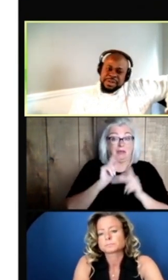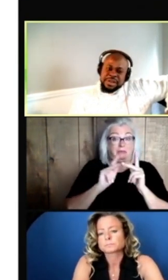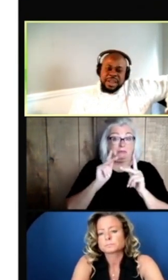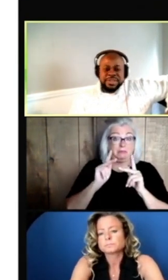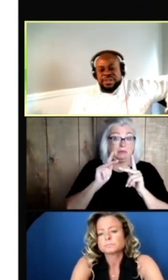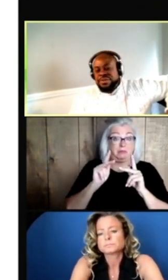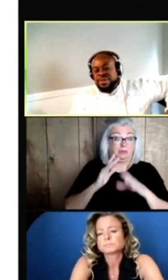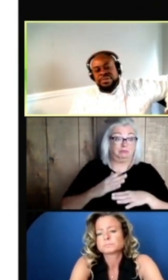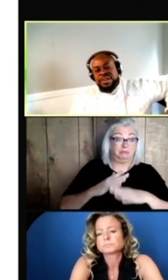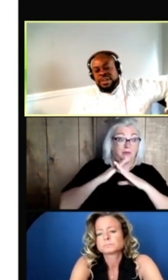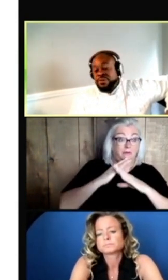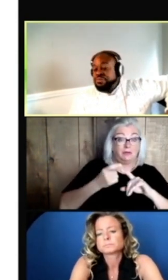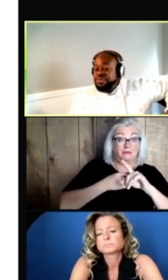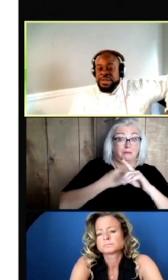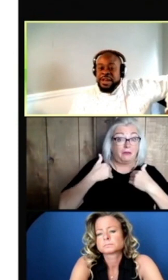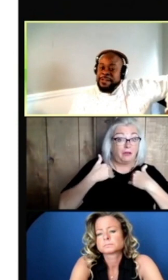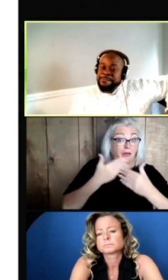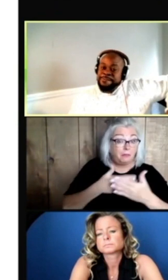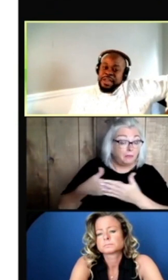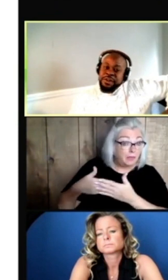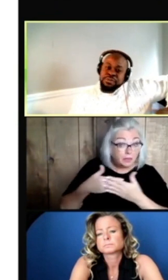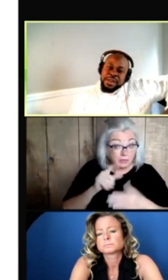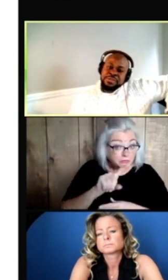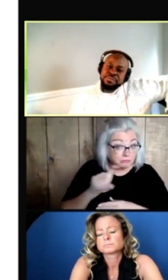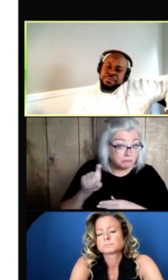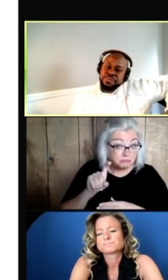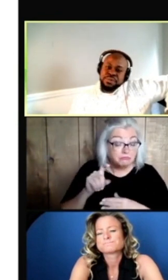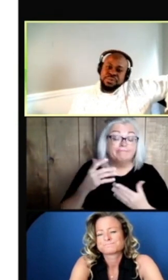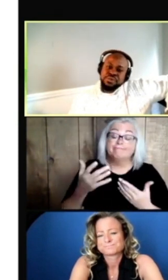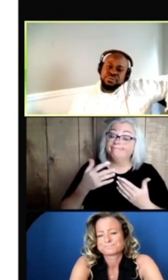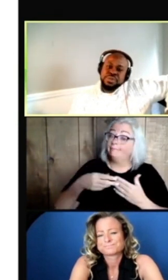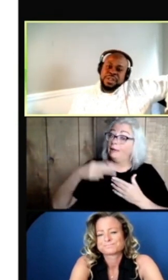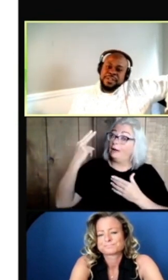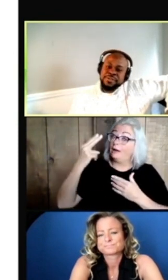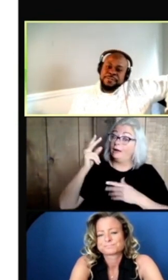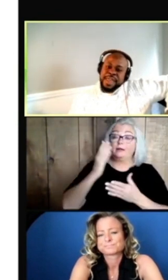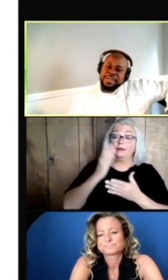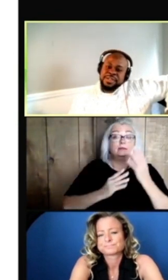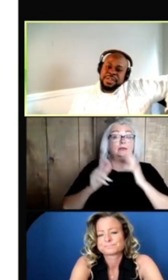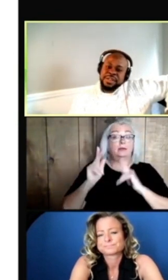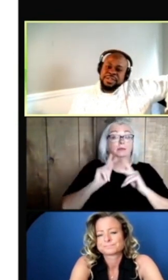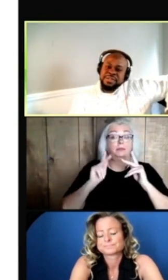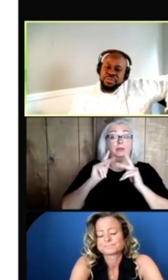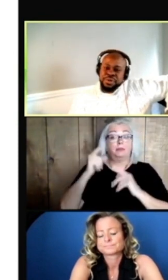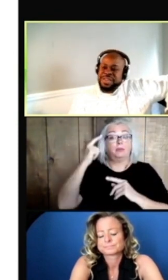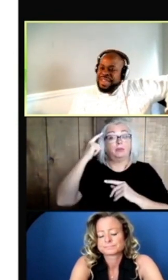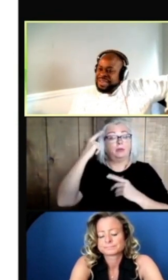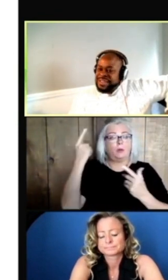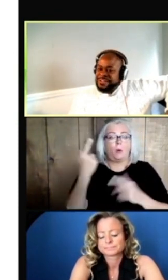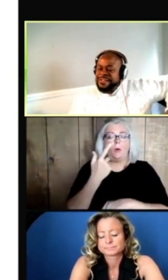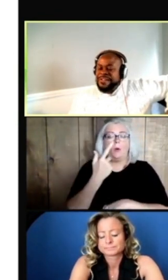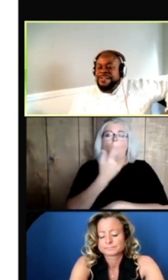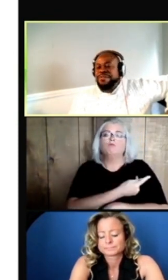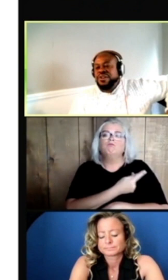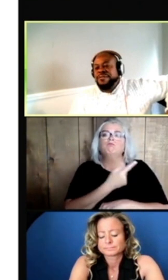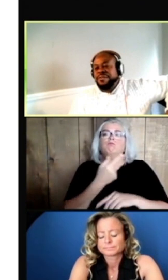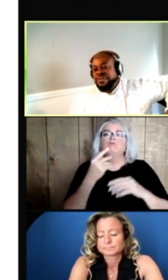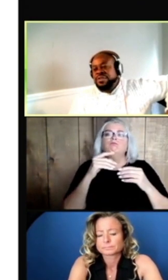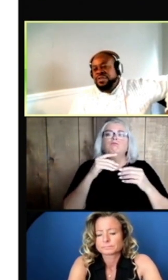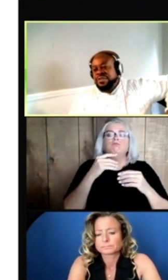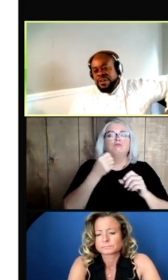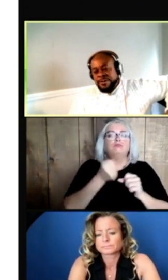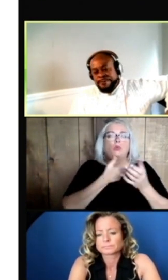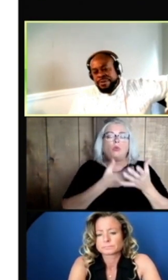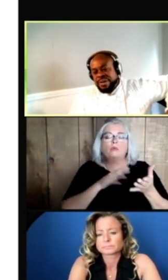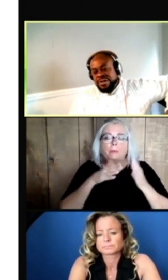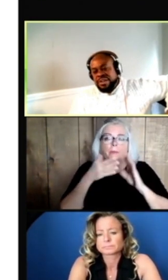standpoint. And the don't knows again are pretty high. Likewise, people who believe the vaccine is more deadly than the